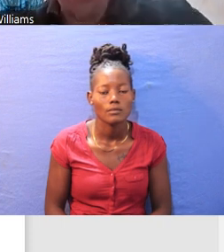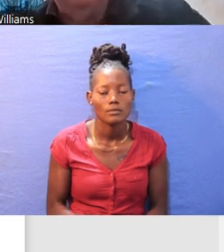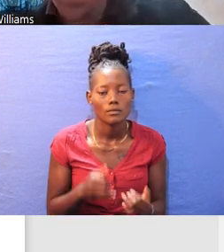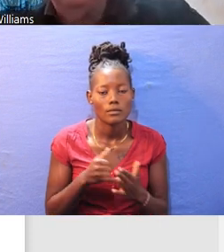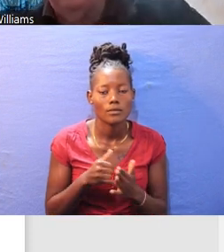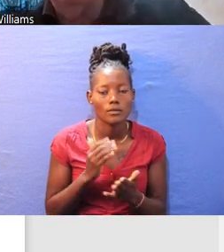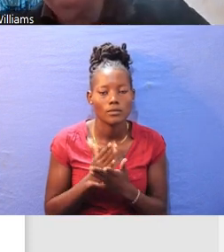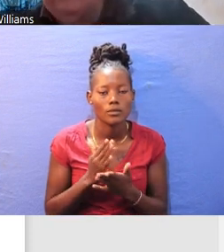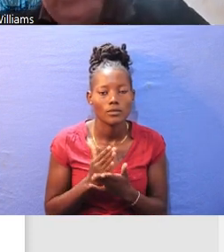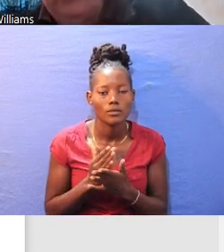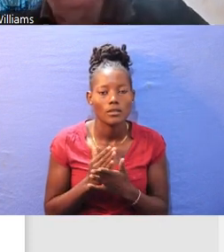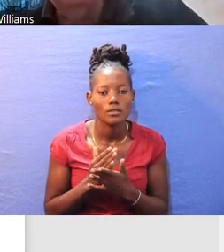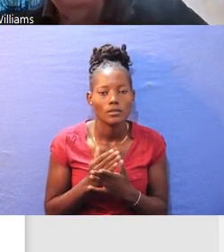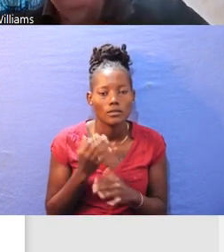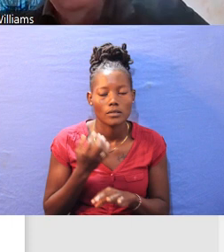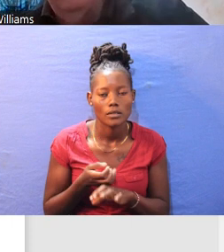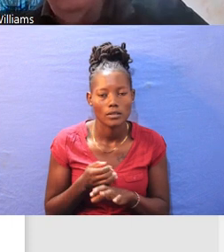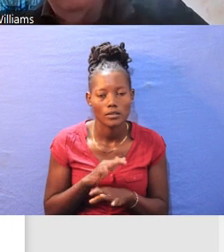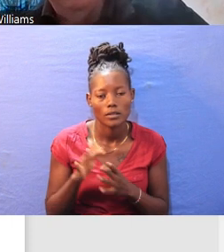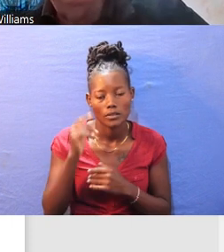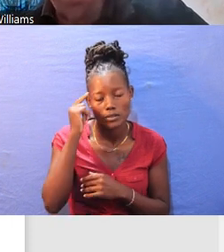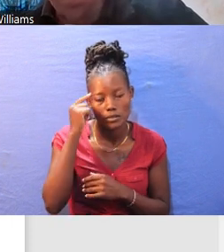Well, I mean, it's obviously crucial.